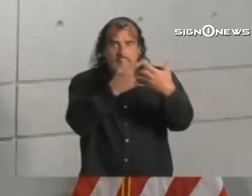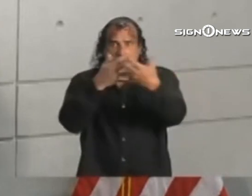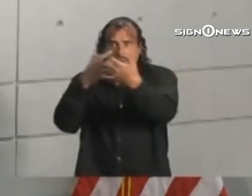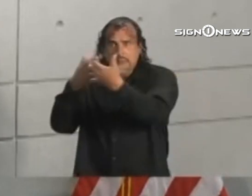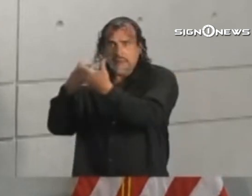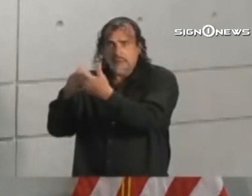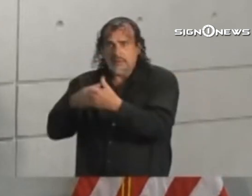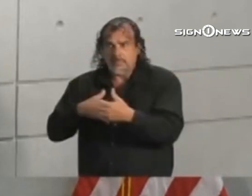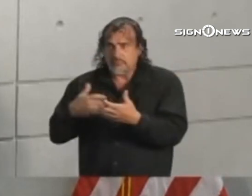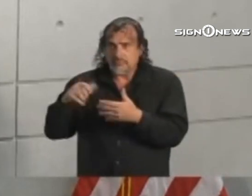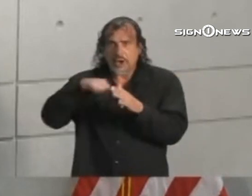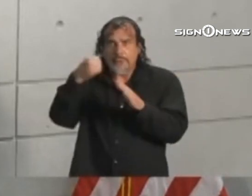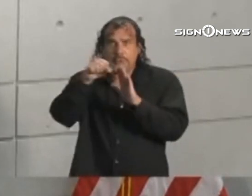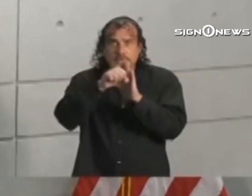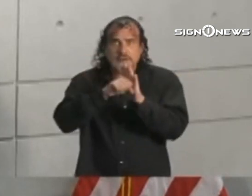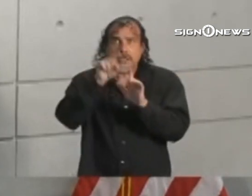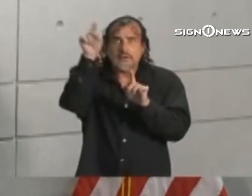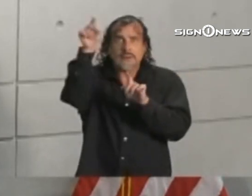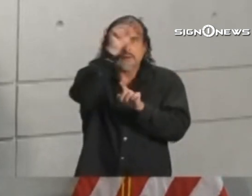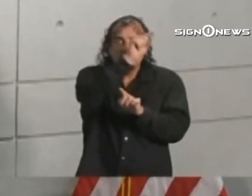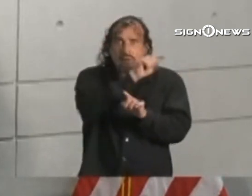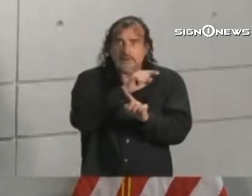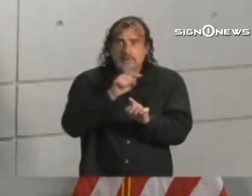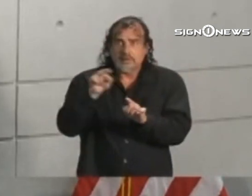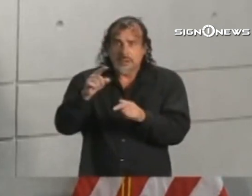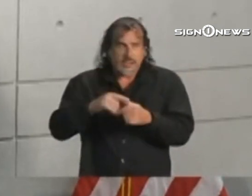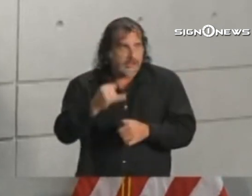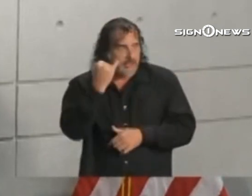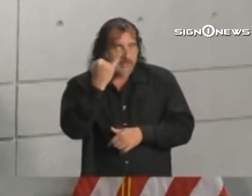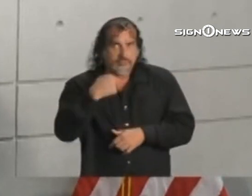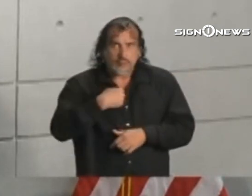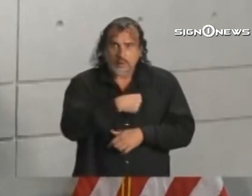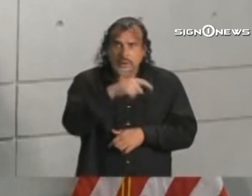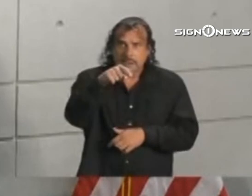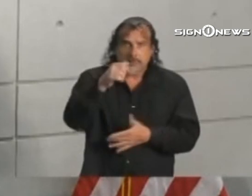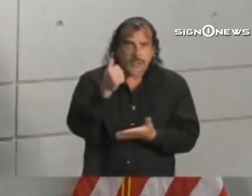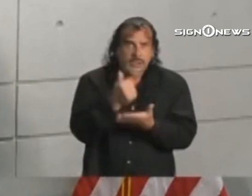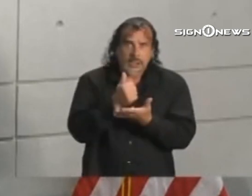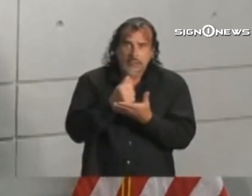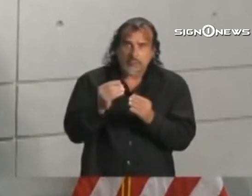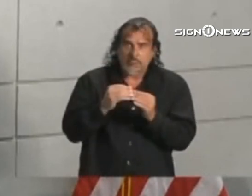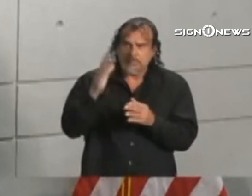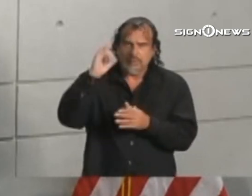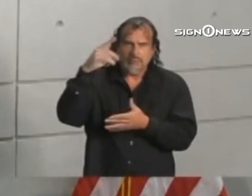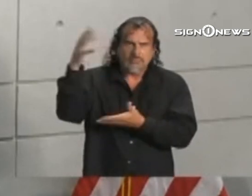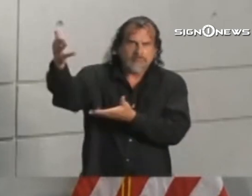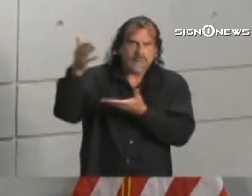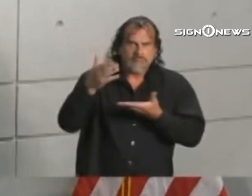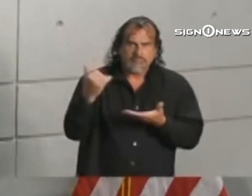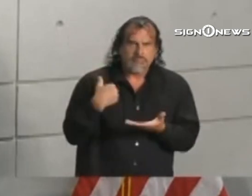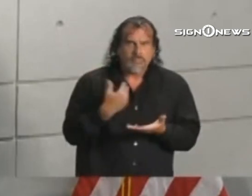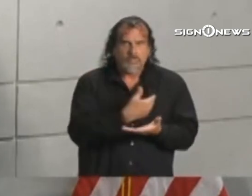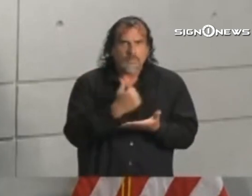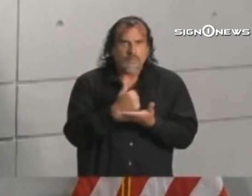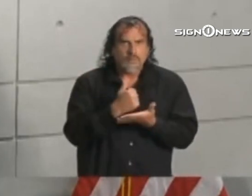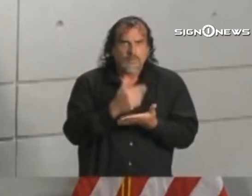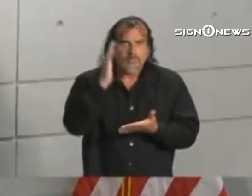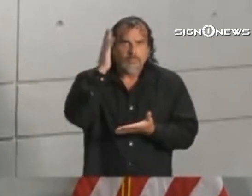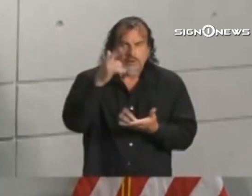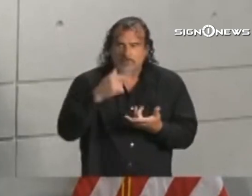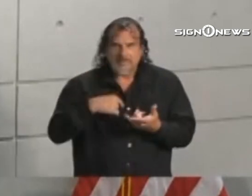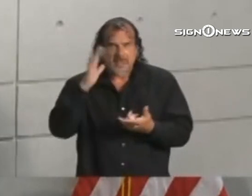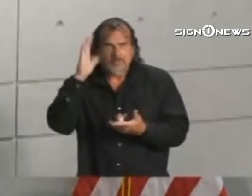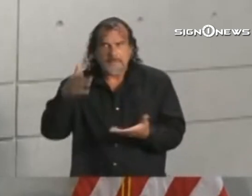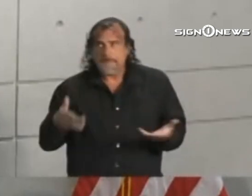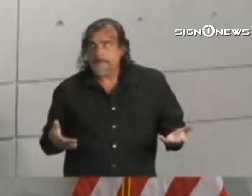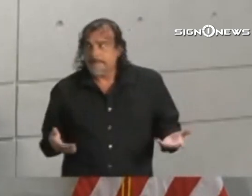relationships with our neighboring states, and should we need additional assistance, we will reach out to them and they will provide that